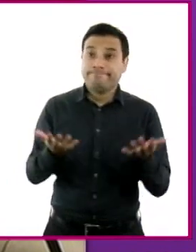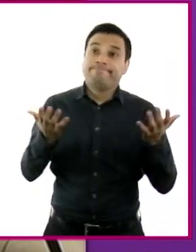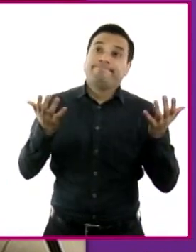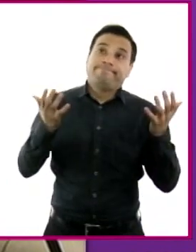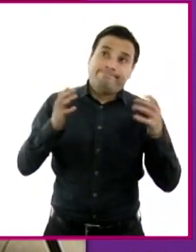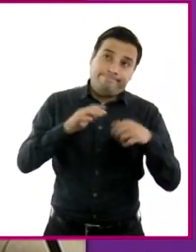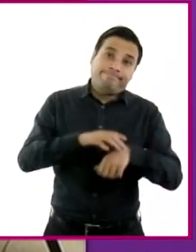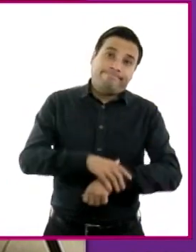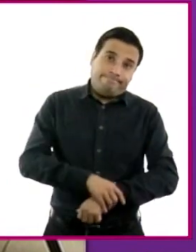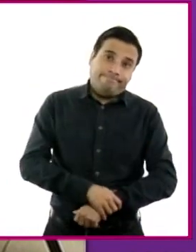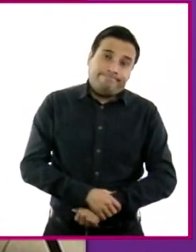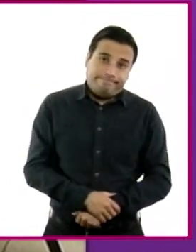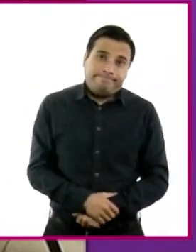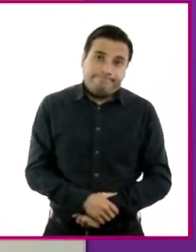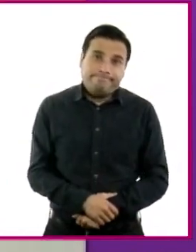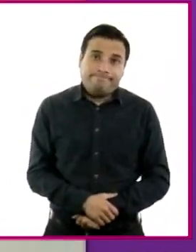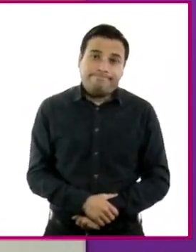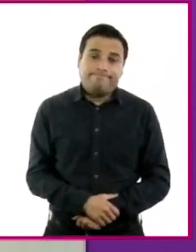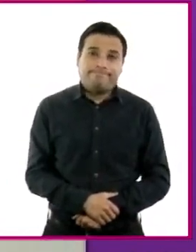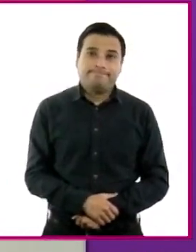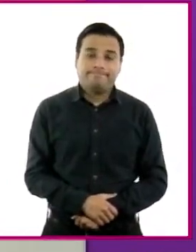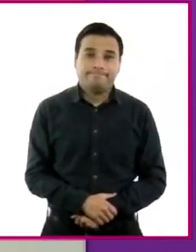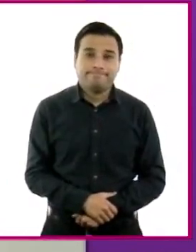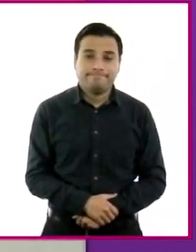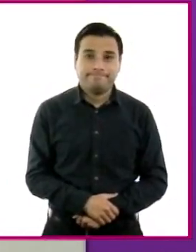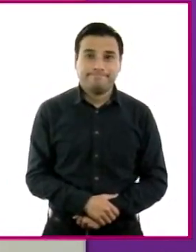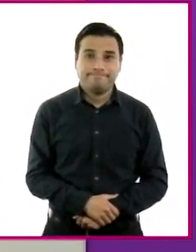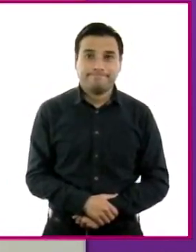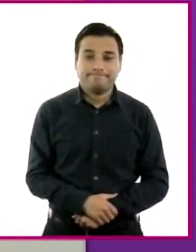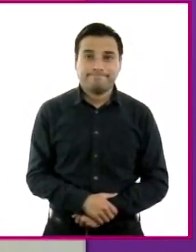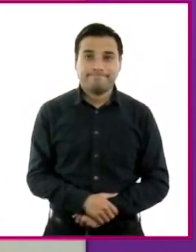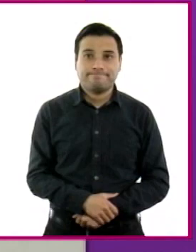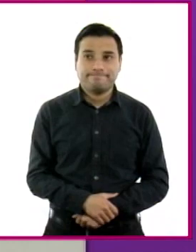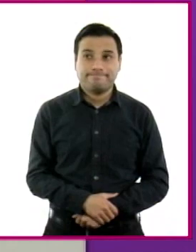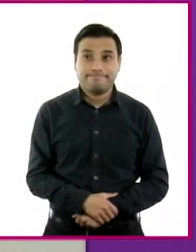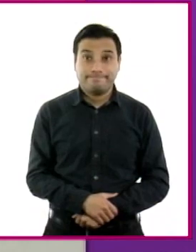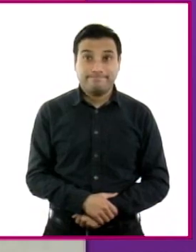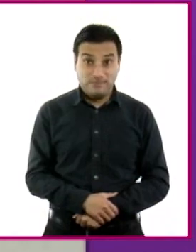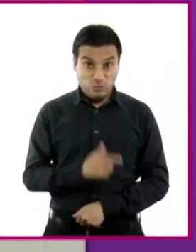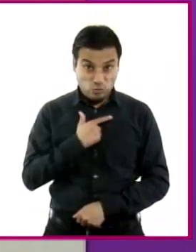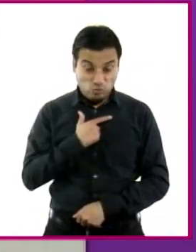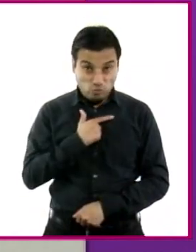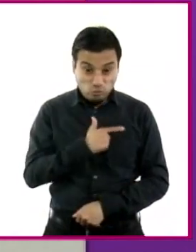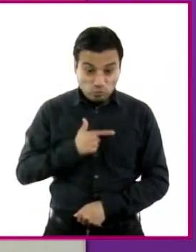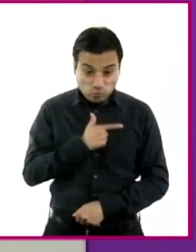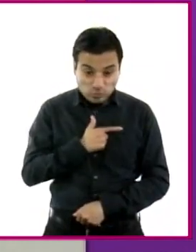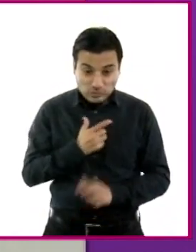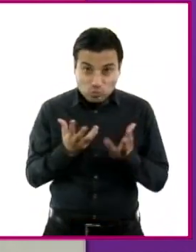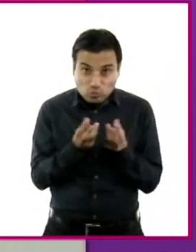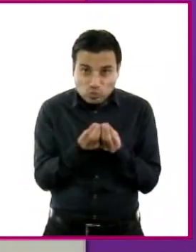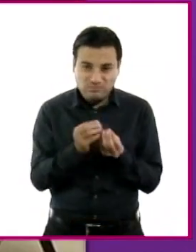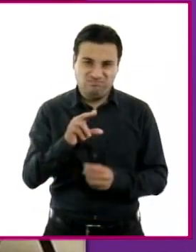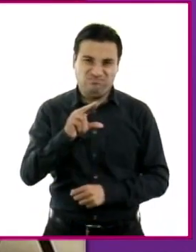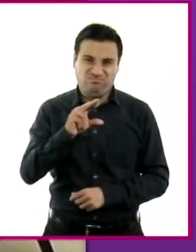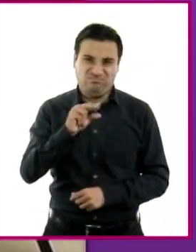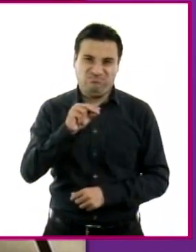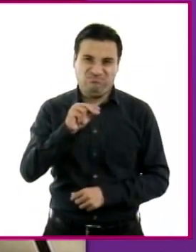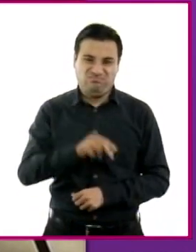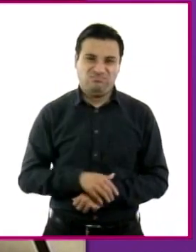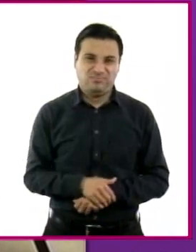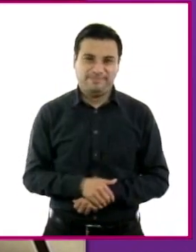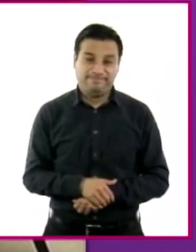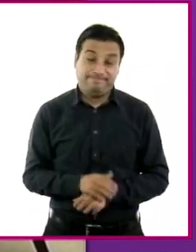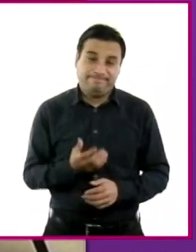community service. That's good. Not that we love to be here with you.